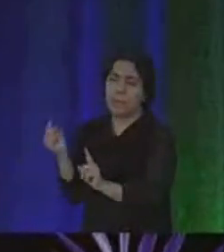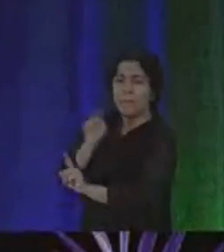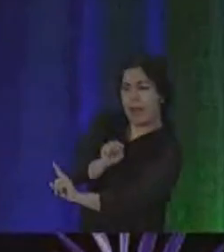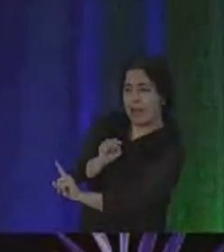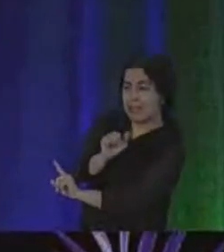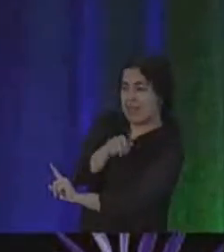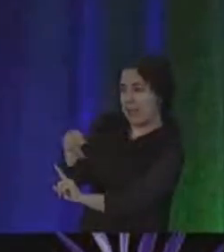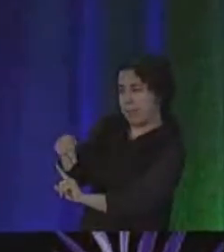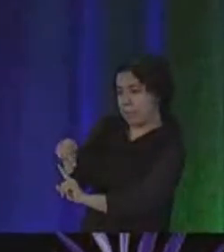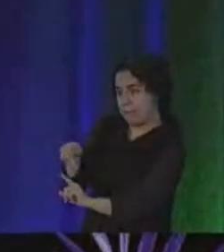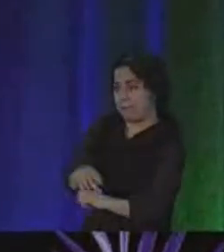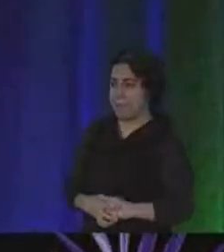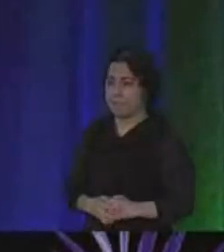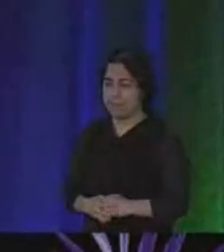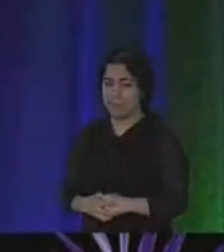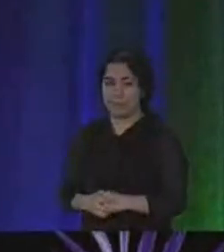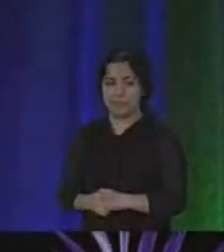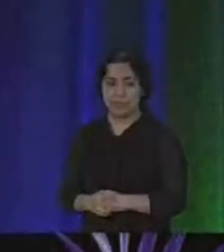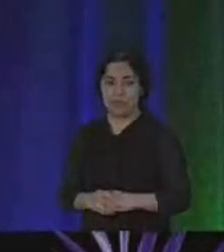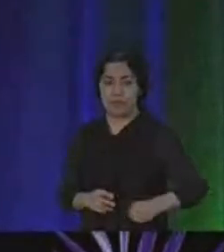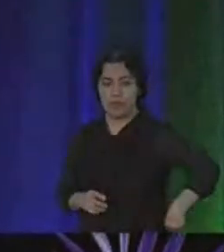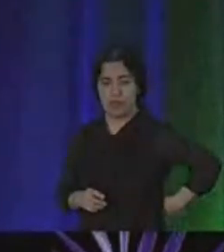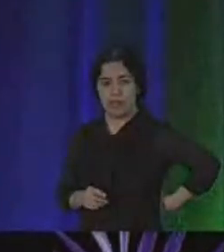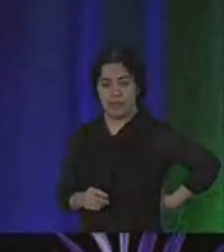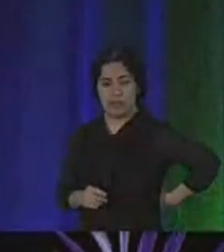we have set up.